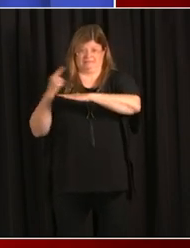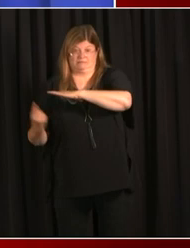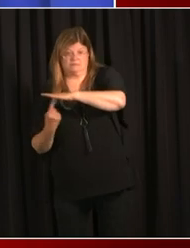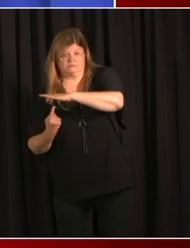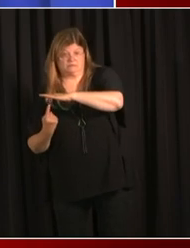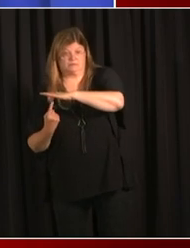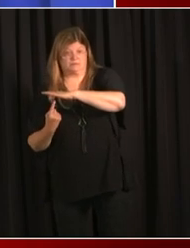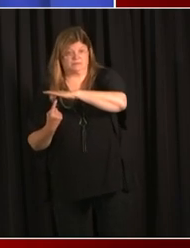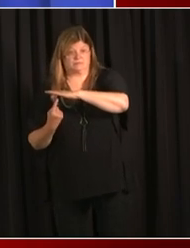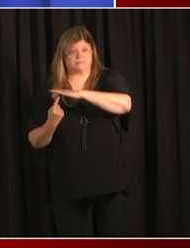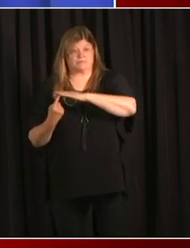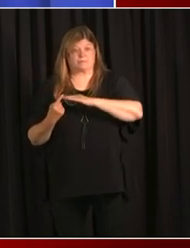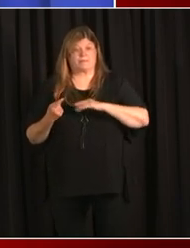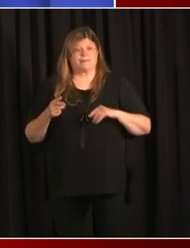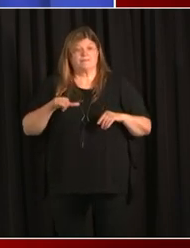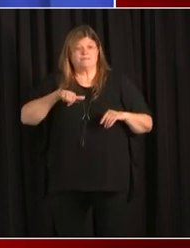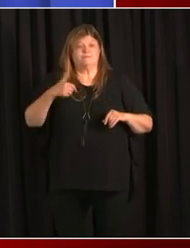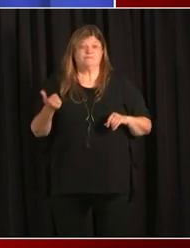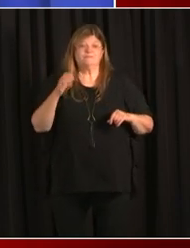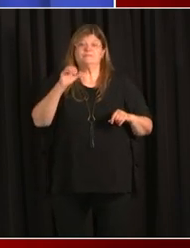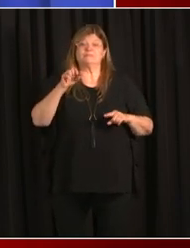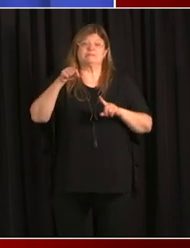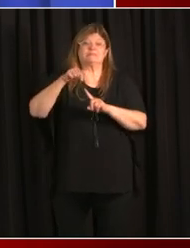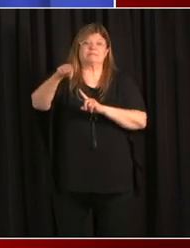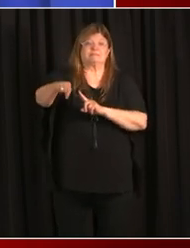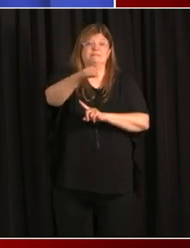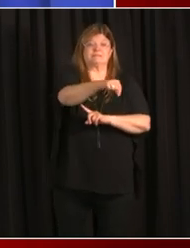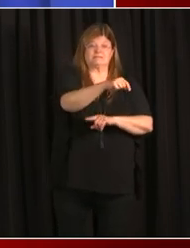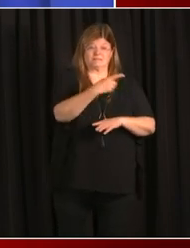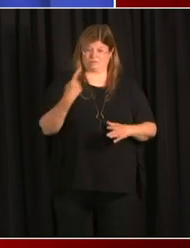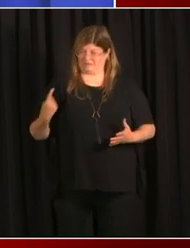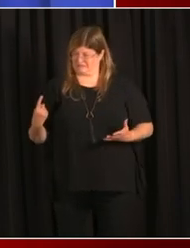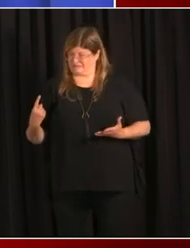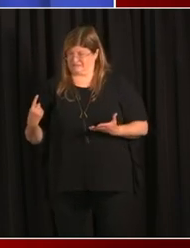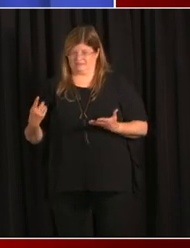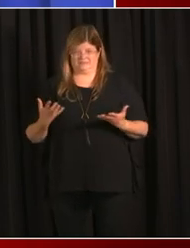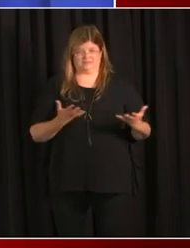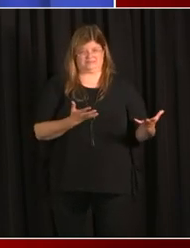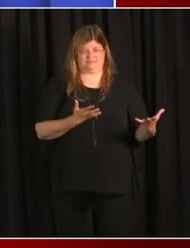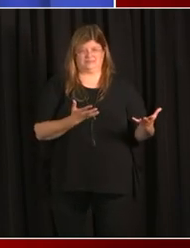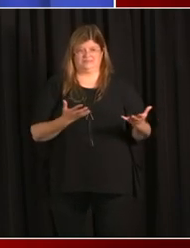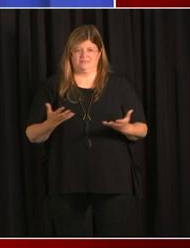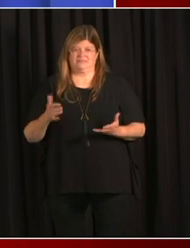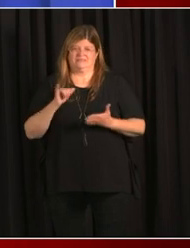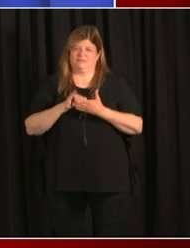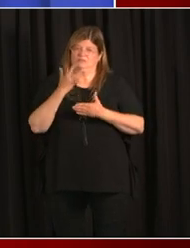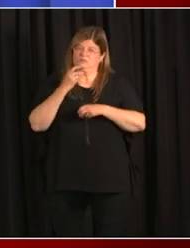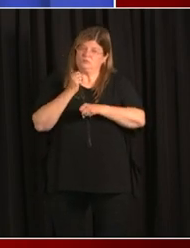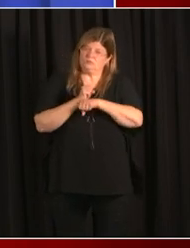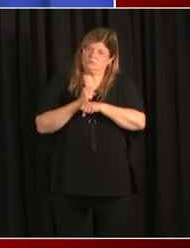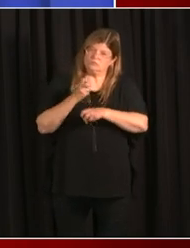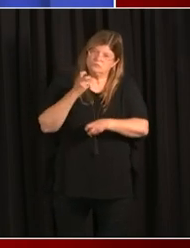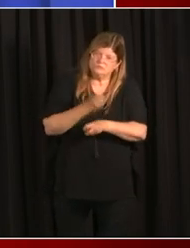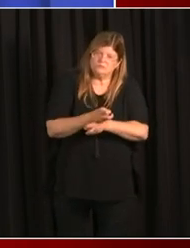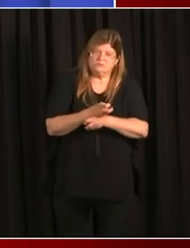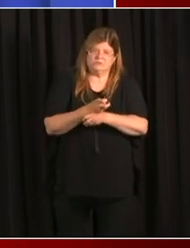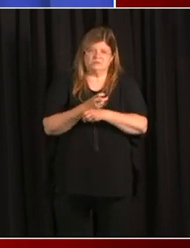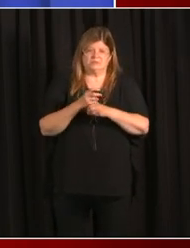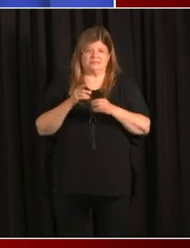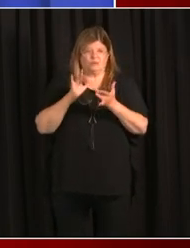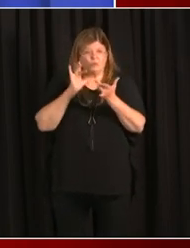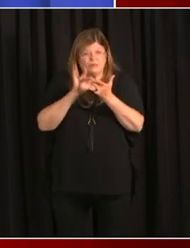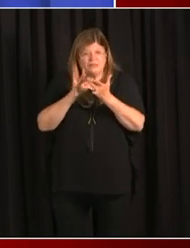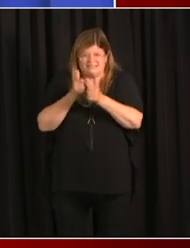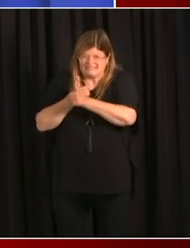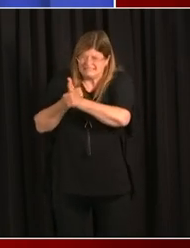could be additional cases related to that 1 single case. That is why we work very hard to have